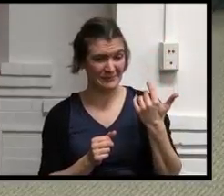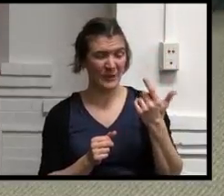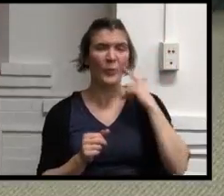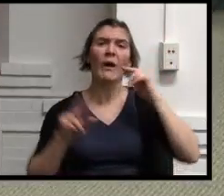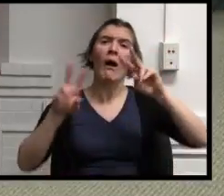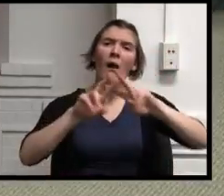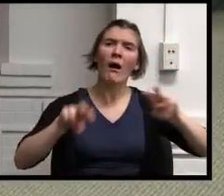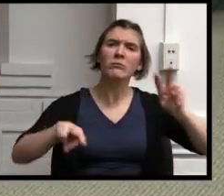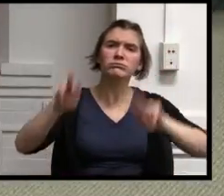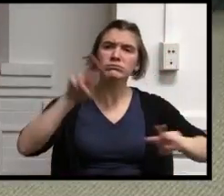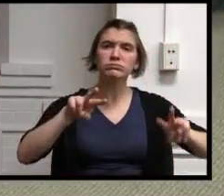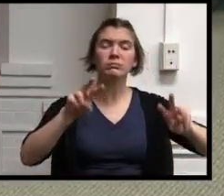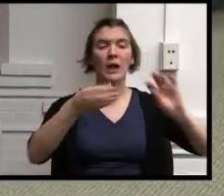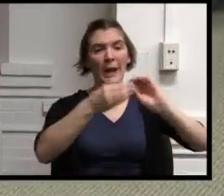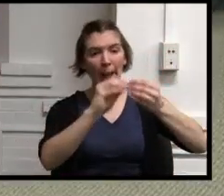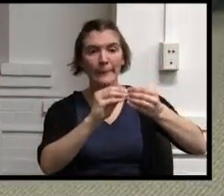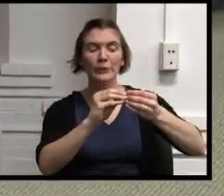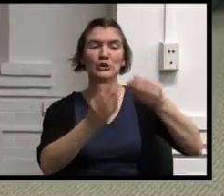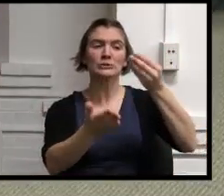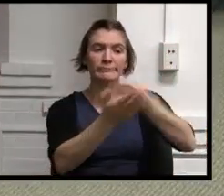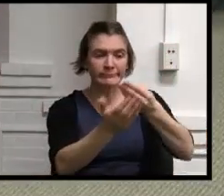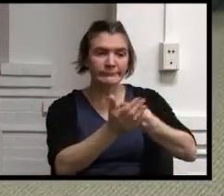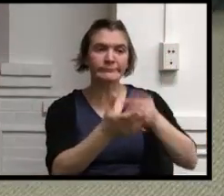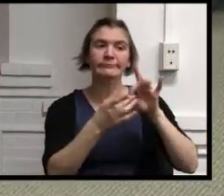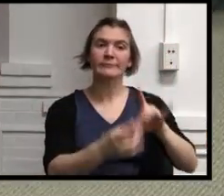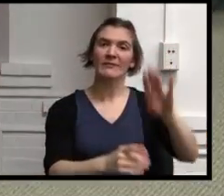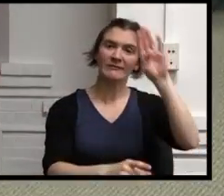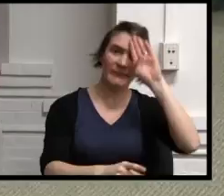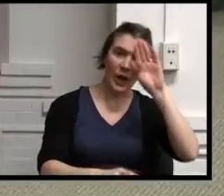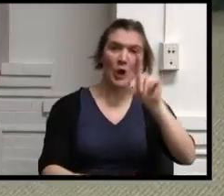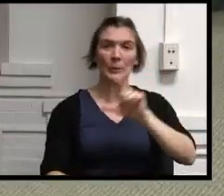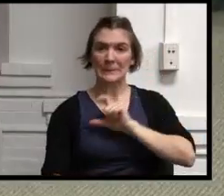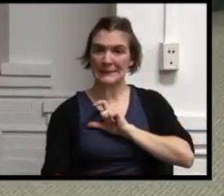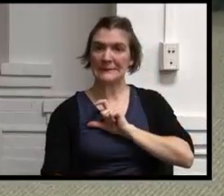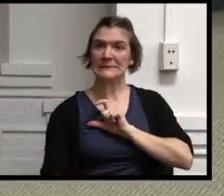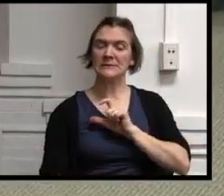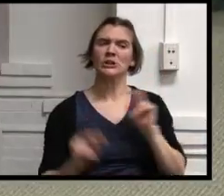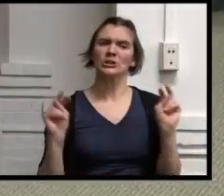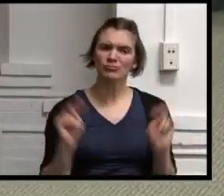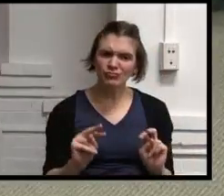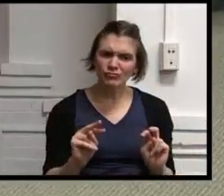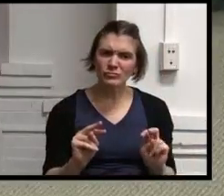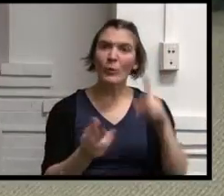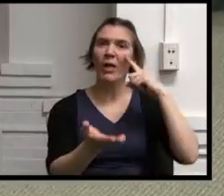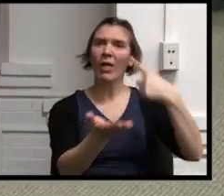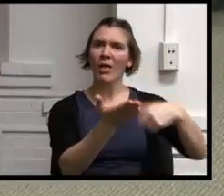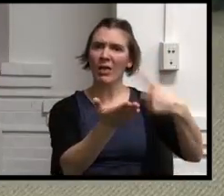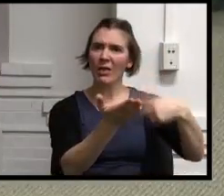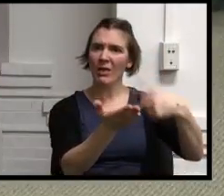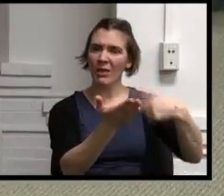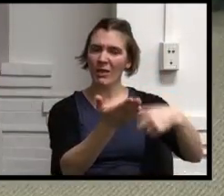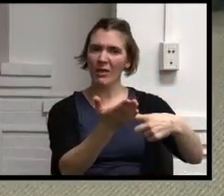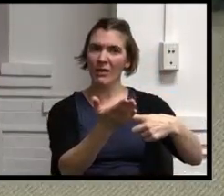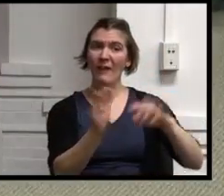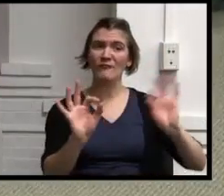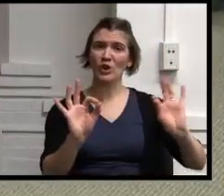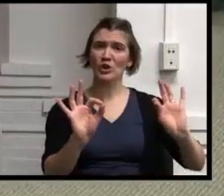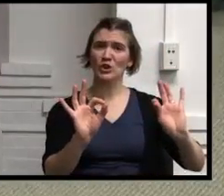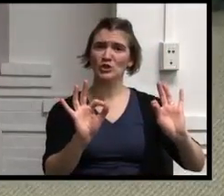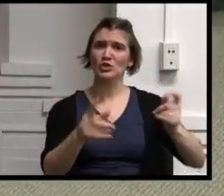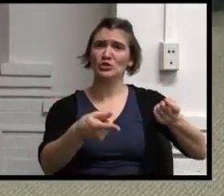looking at these budgets in the committee, and we talked about taking the furniture